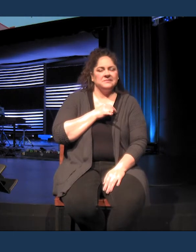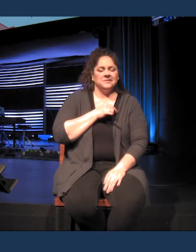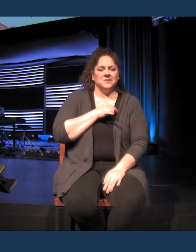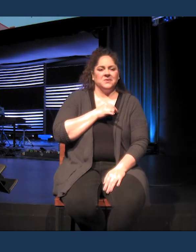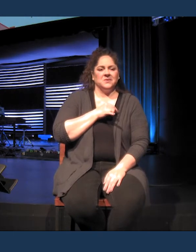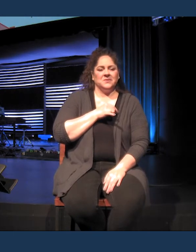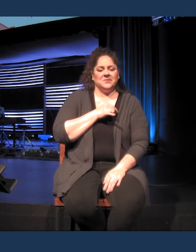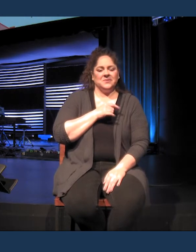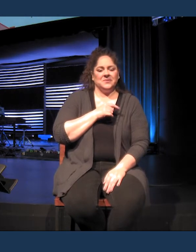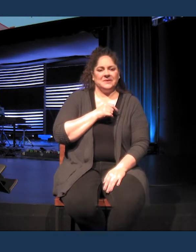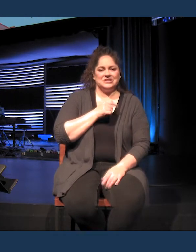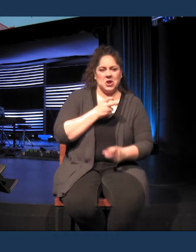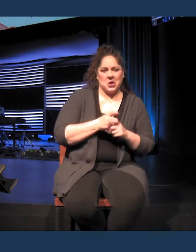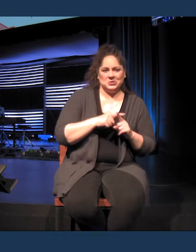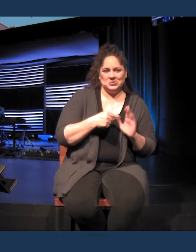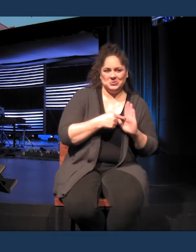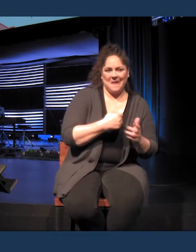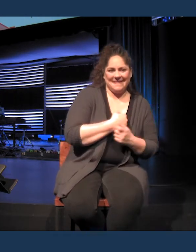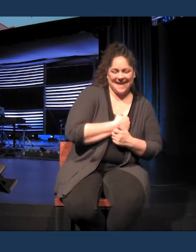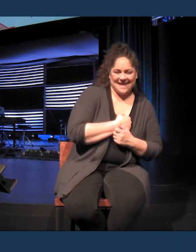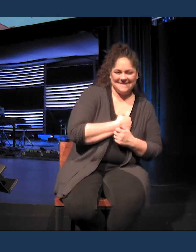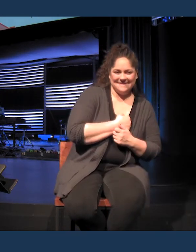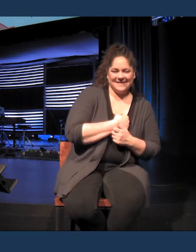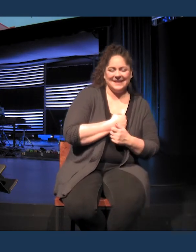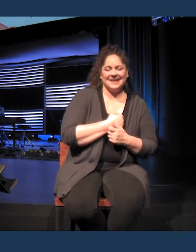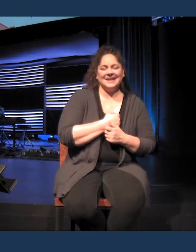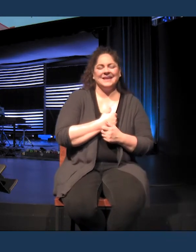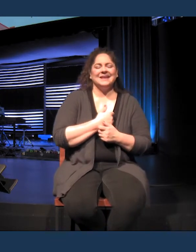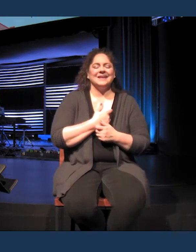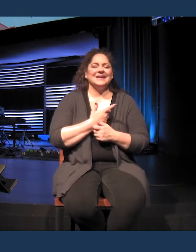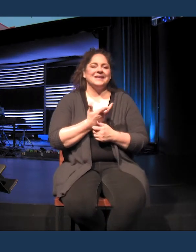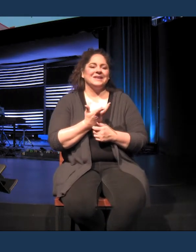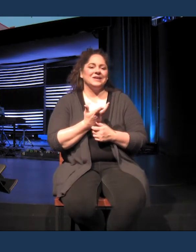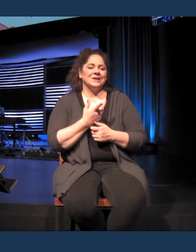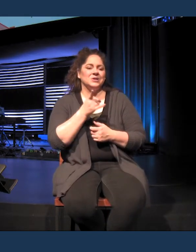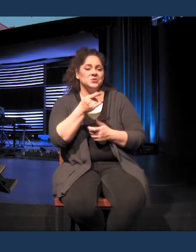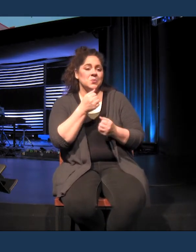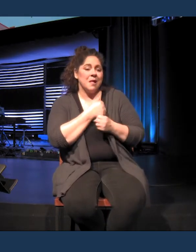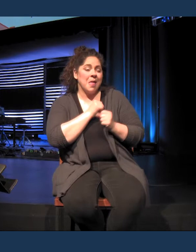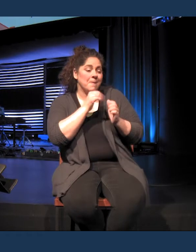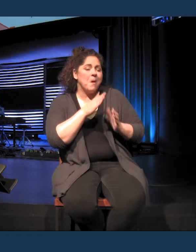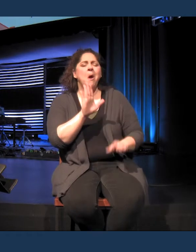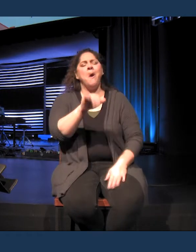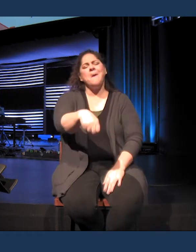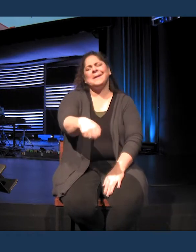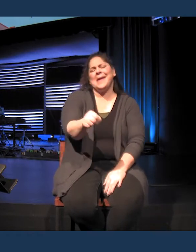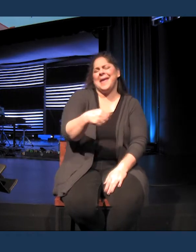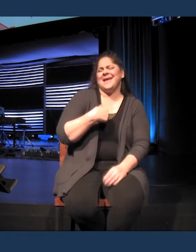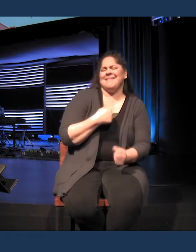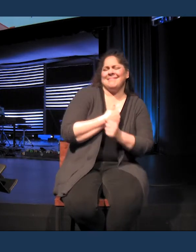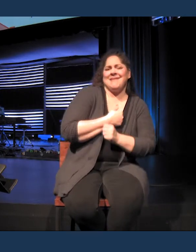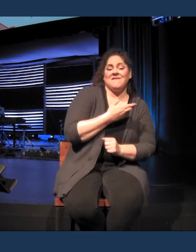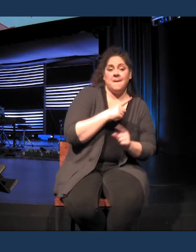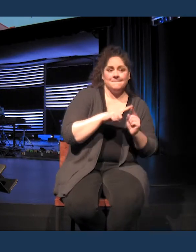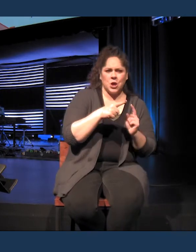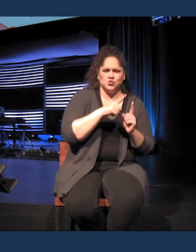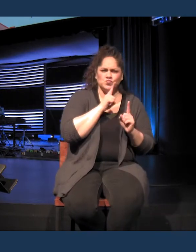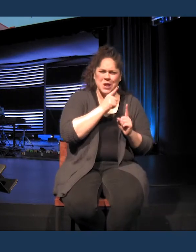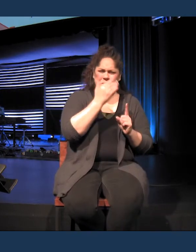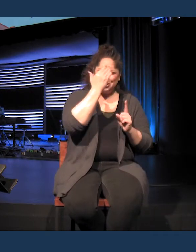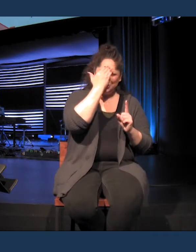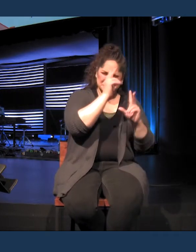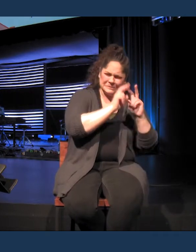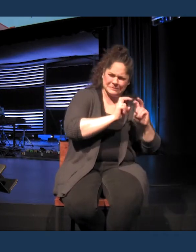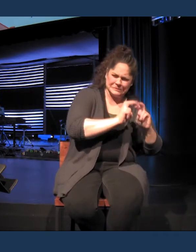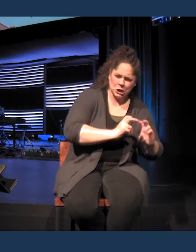It's easy to love people just in general. Do you love someone? Yeah, of course I do. But when you get to know them, that's